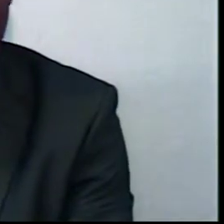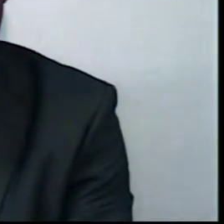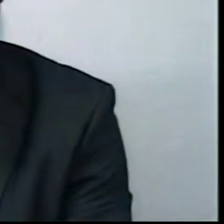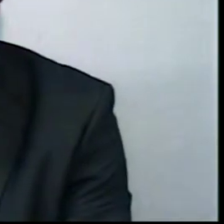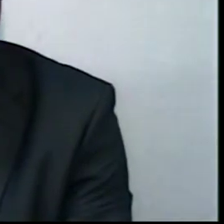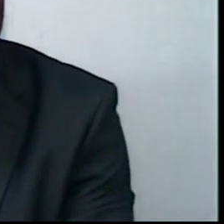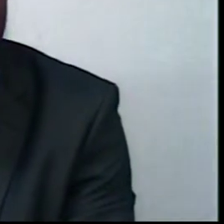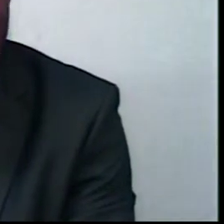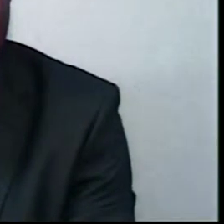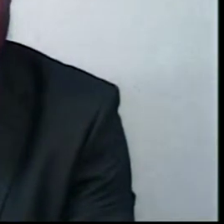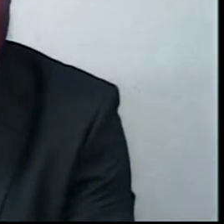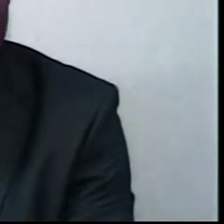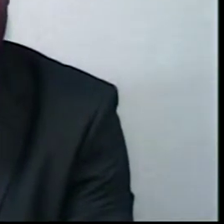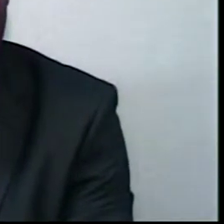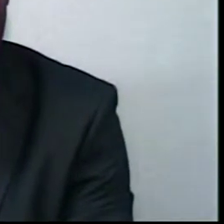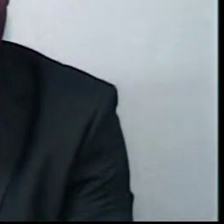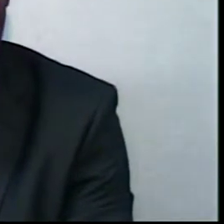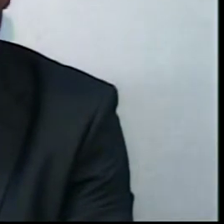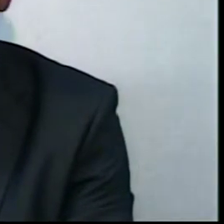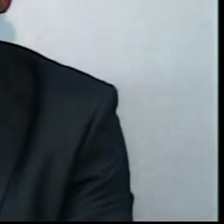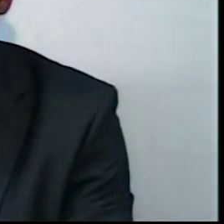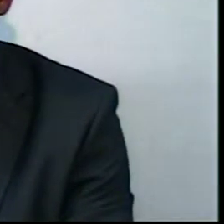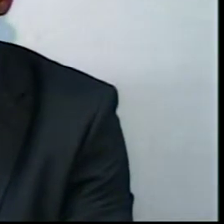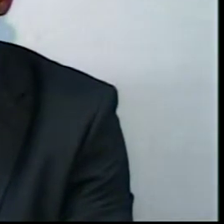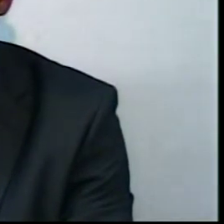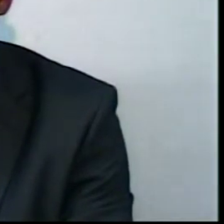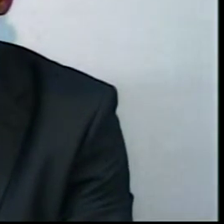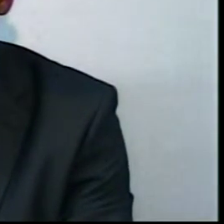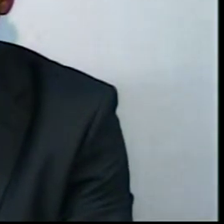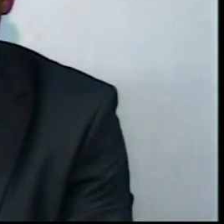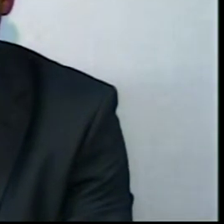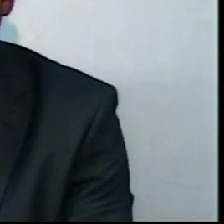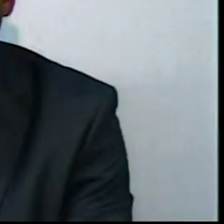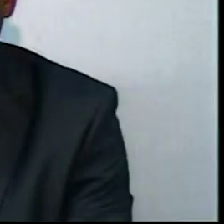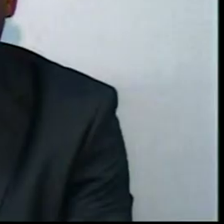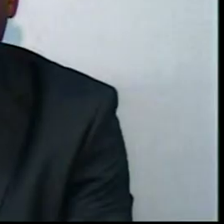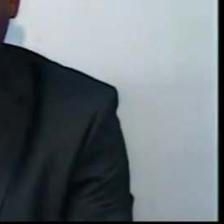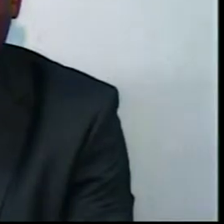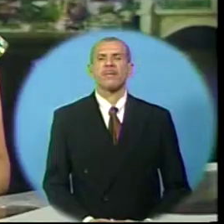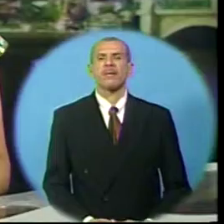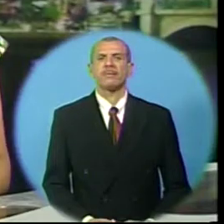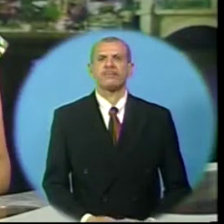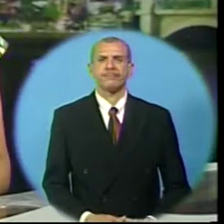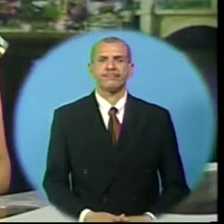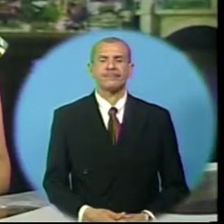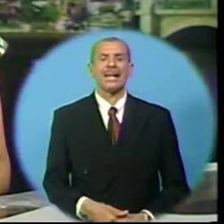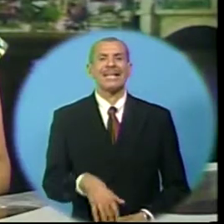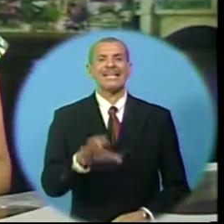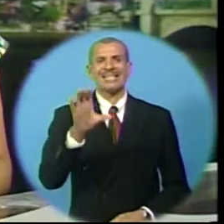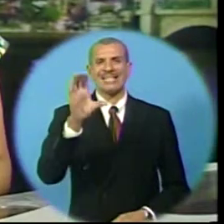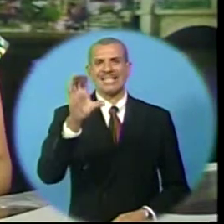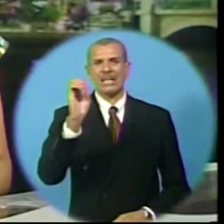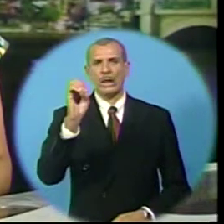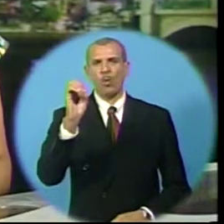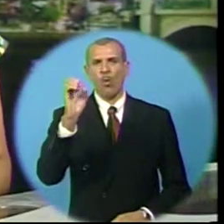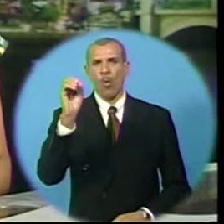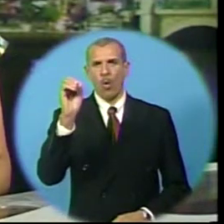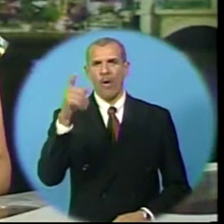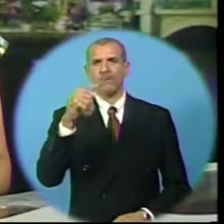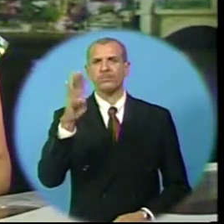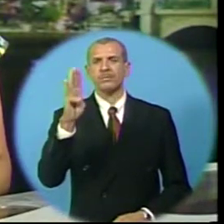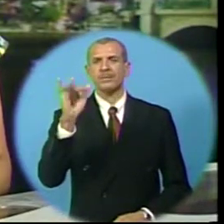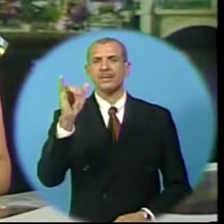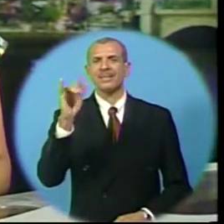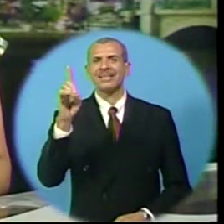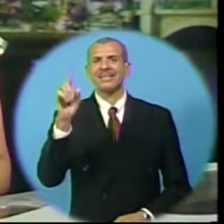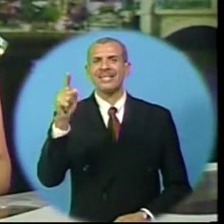of non-performing assets, and that too is being pursued. And CEO of the BIDC, Sondra